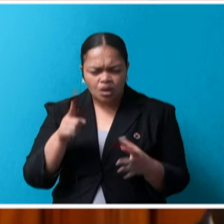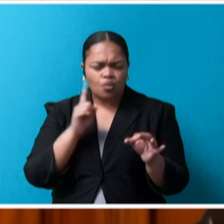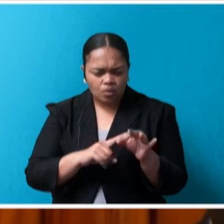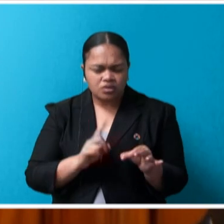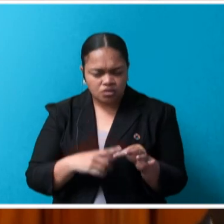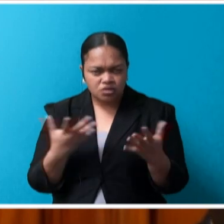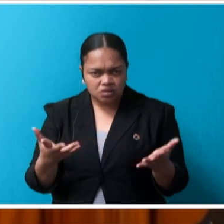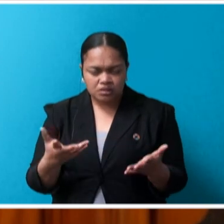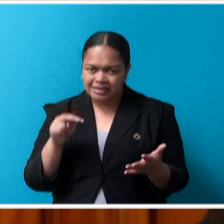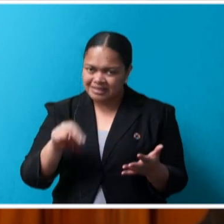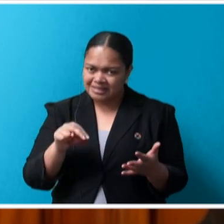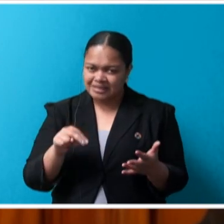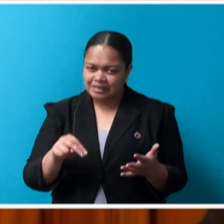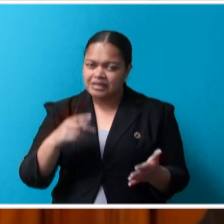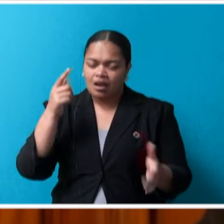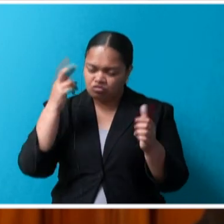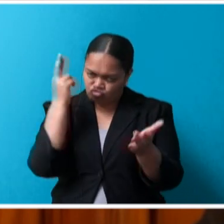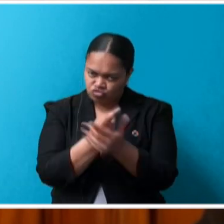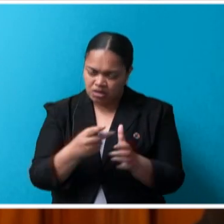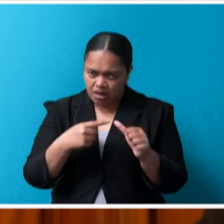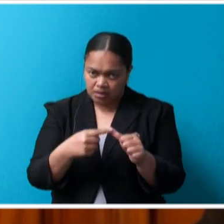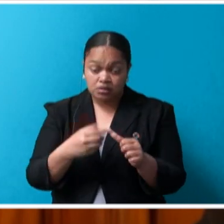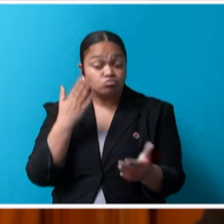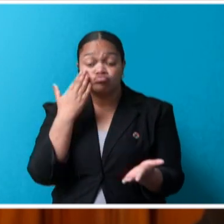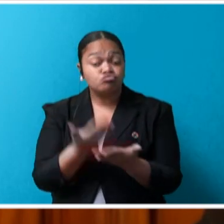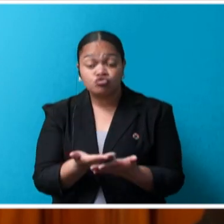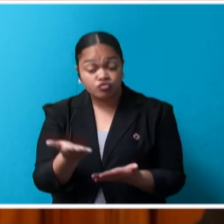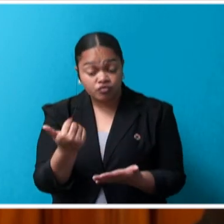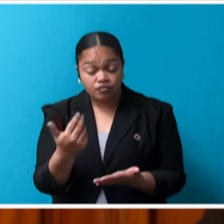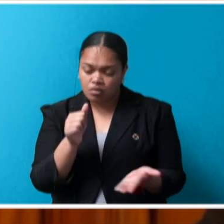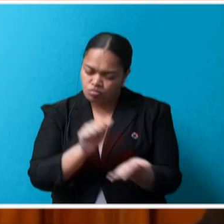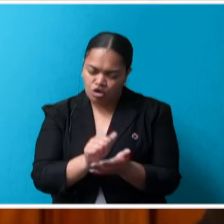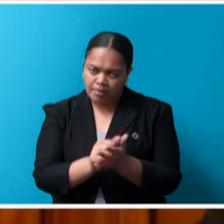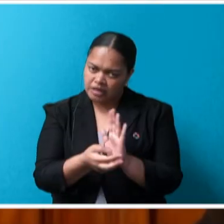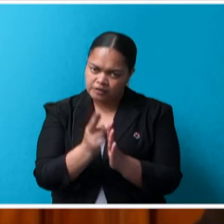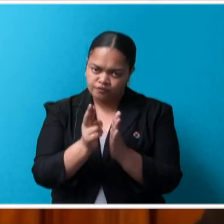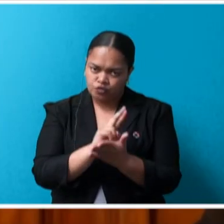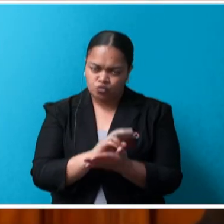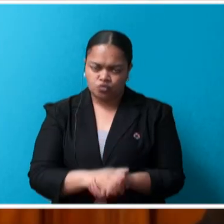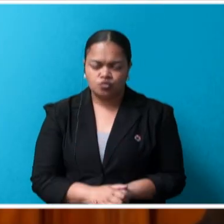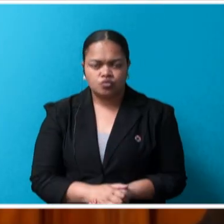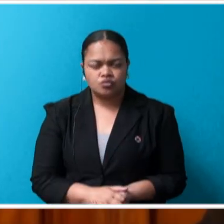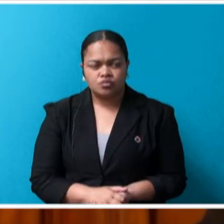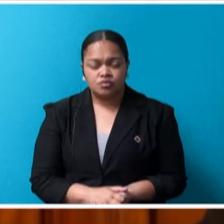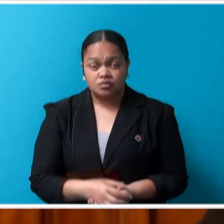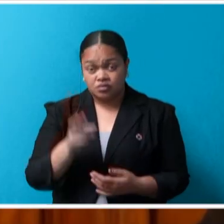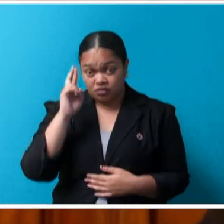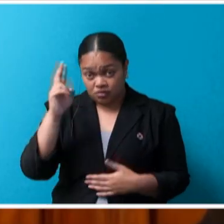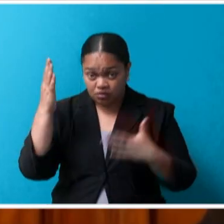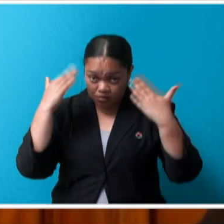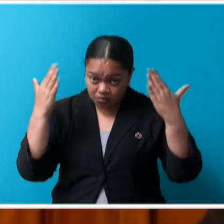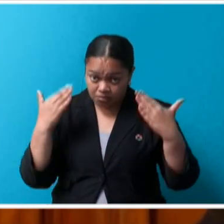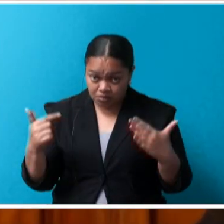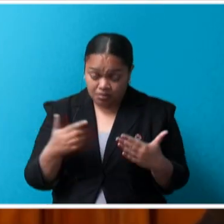that deserve factual answers based on evidence and proper review. More importantly, Mr. Speaker, sir,